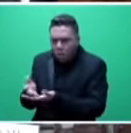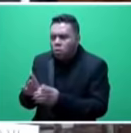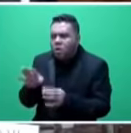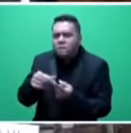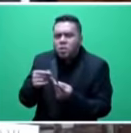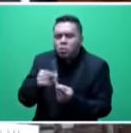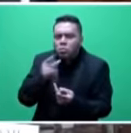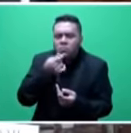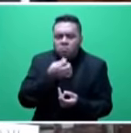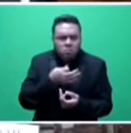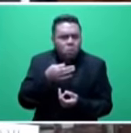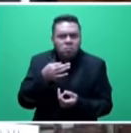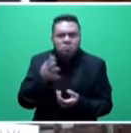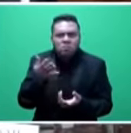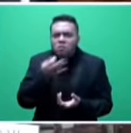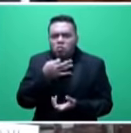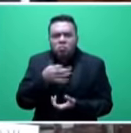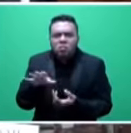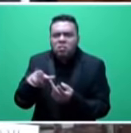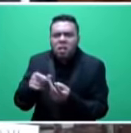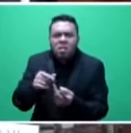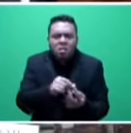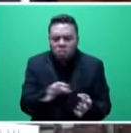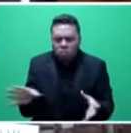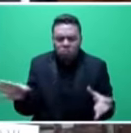selected few like-minded people.